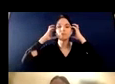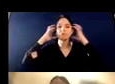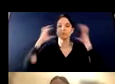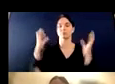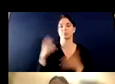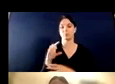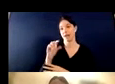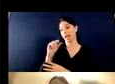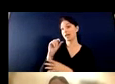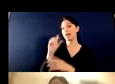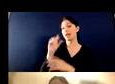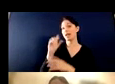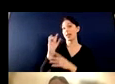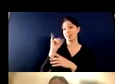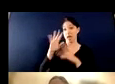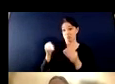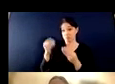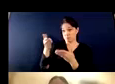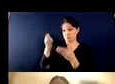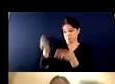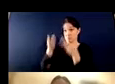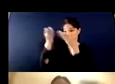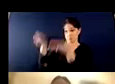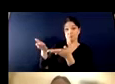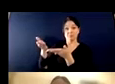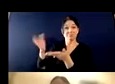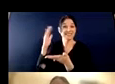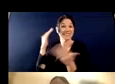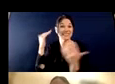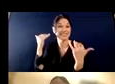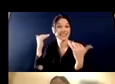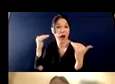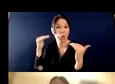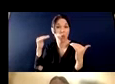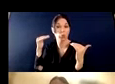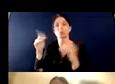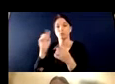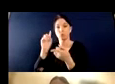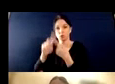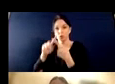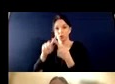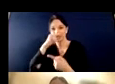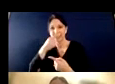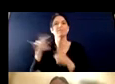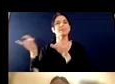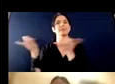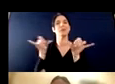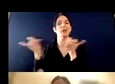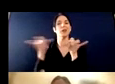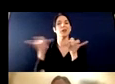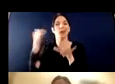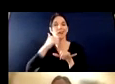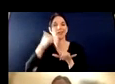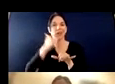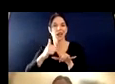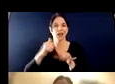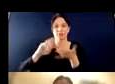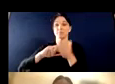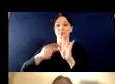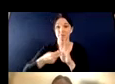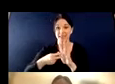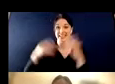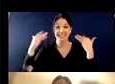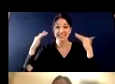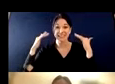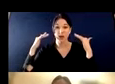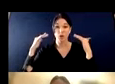presents sound to your child in a similar way to how they hear in everyday life, meaning that sound has to travel through the